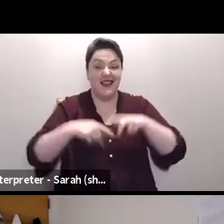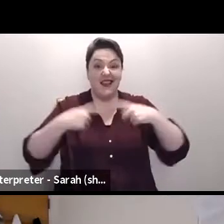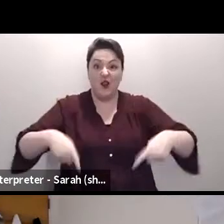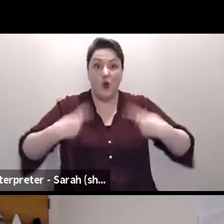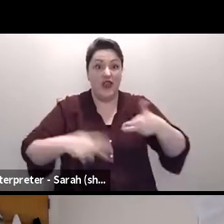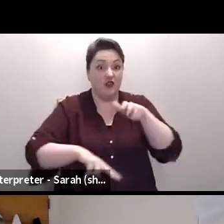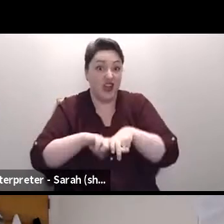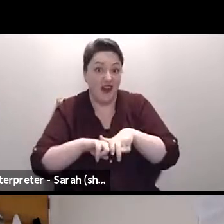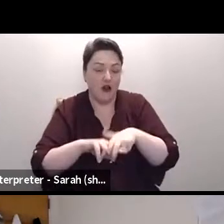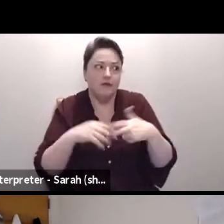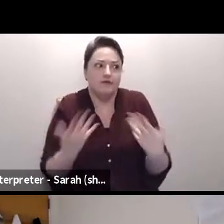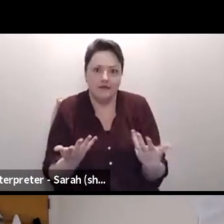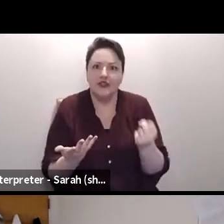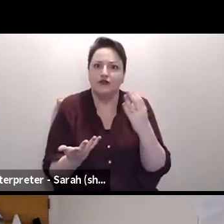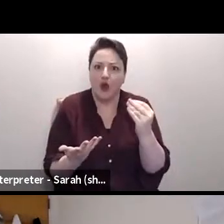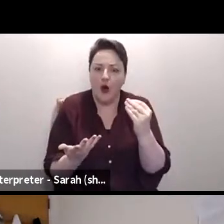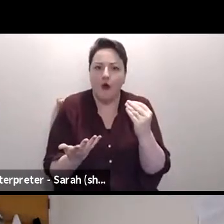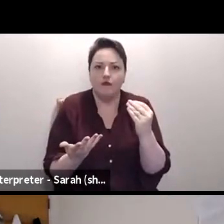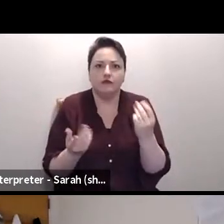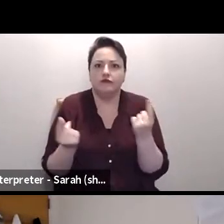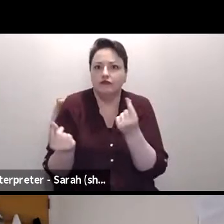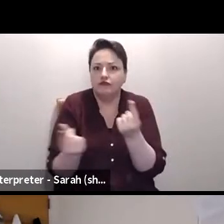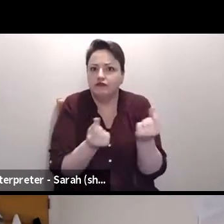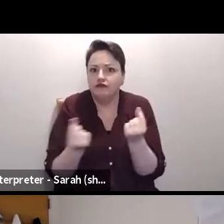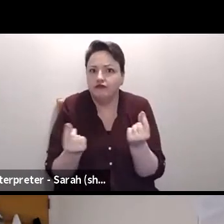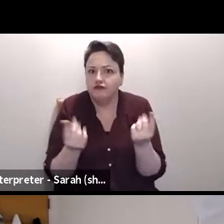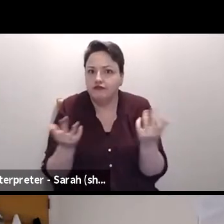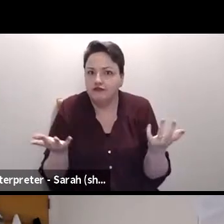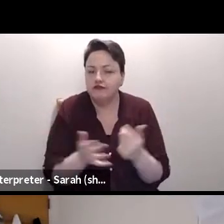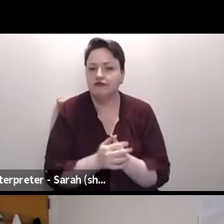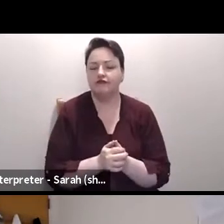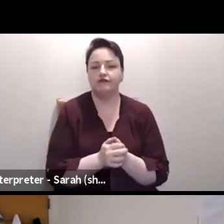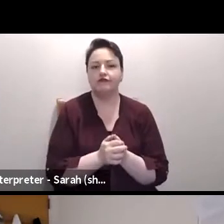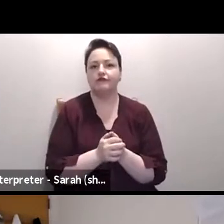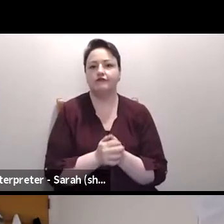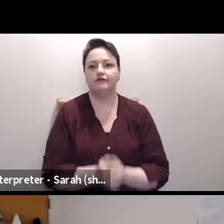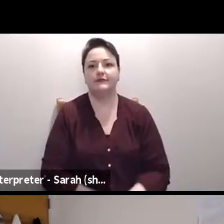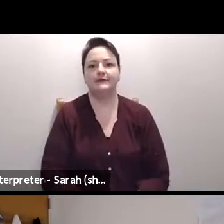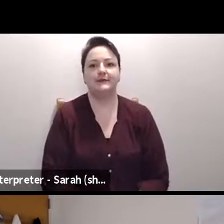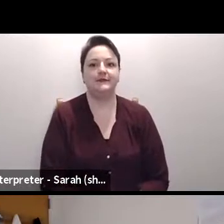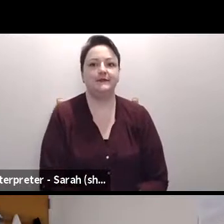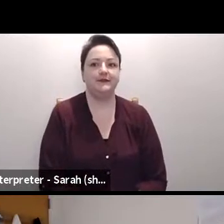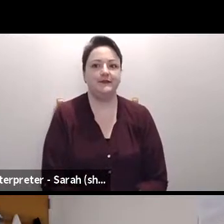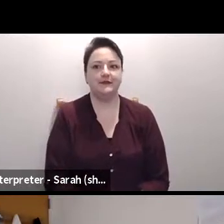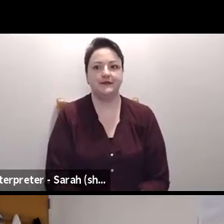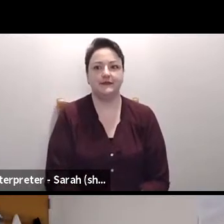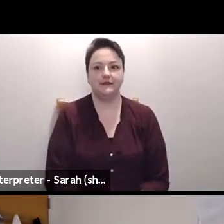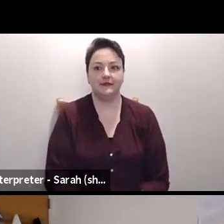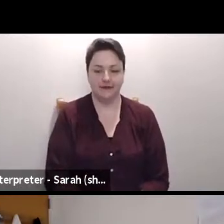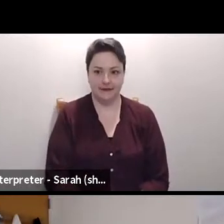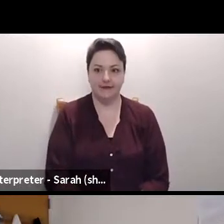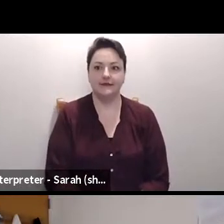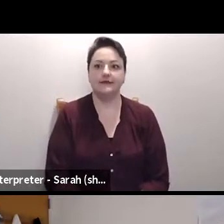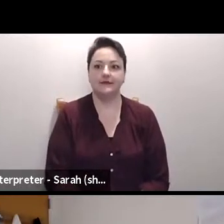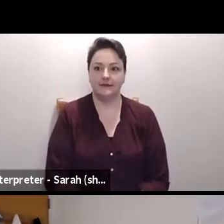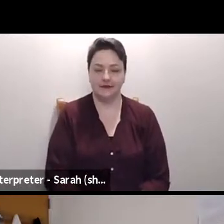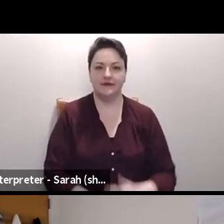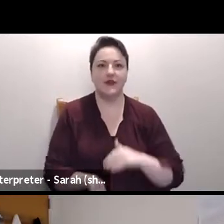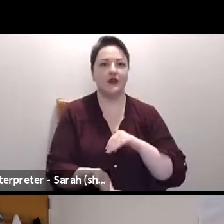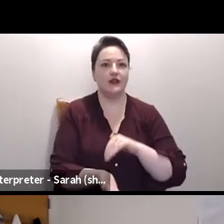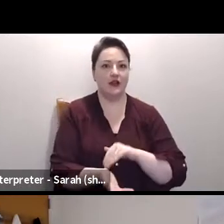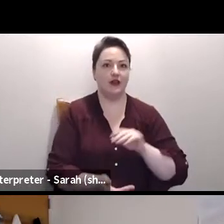home. So they need the vaccine, but how do they get one? So we